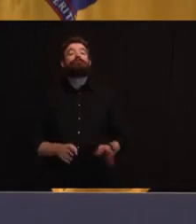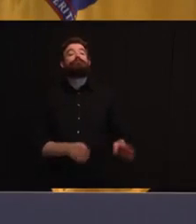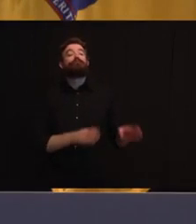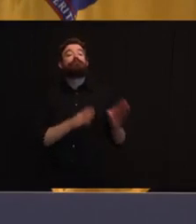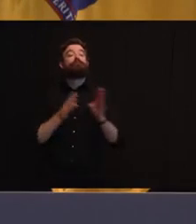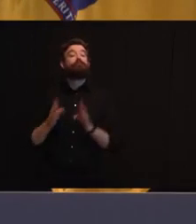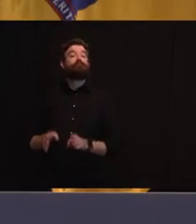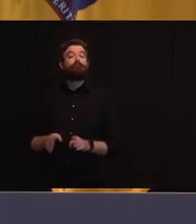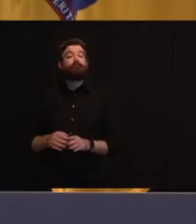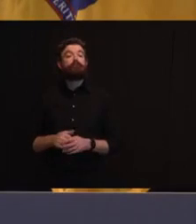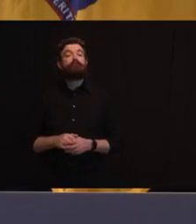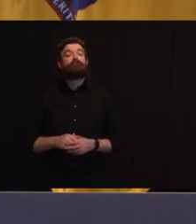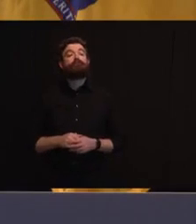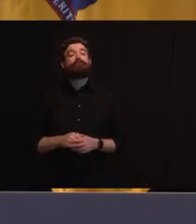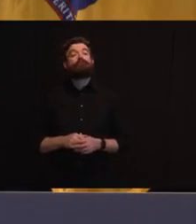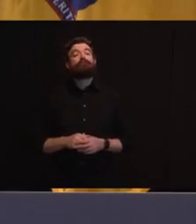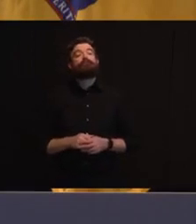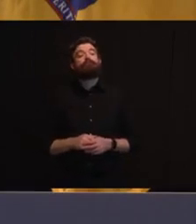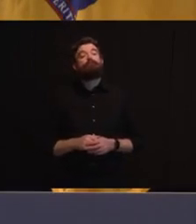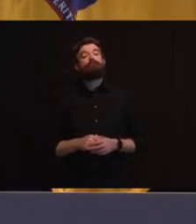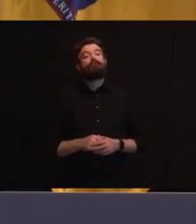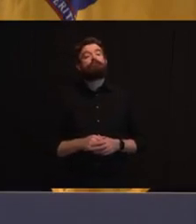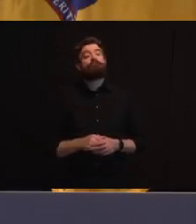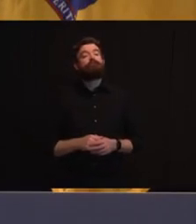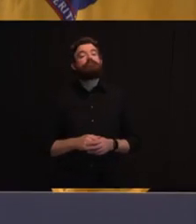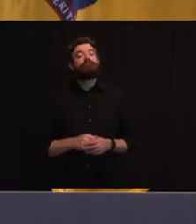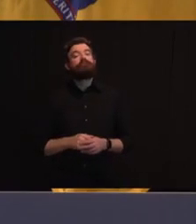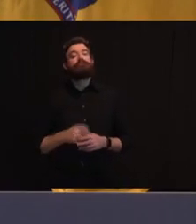immigrants starting May 1st?